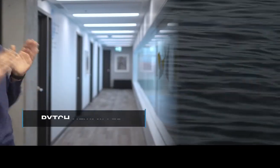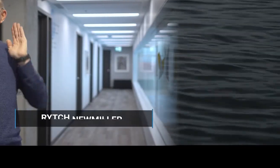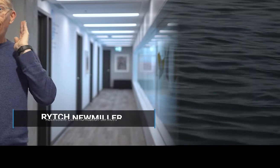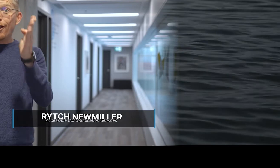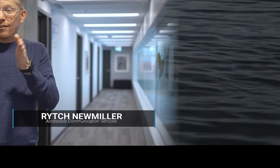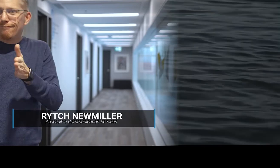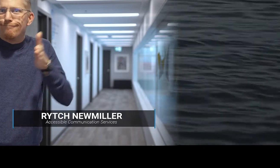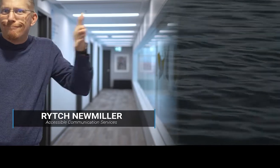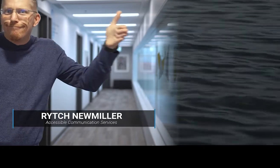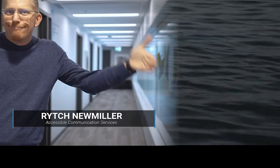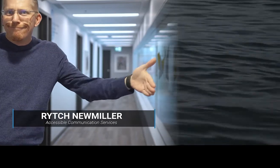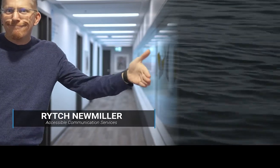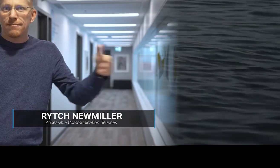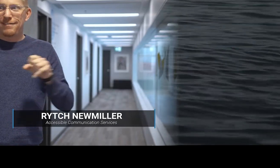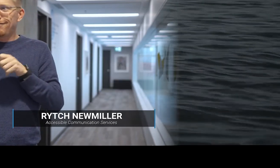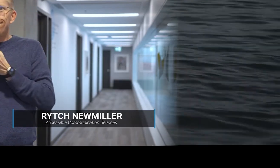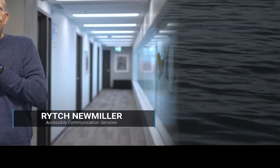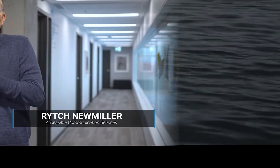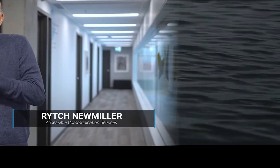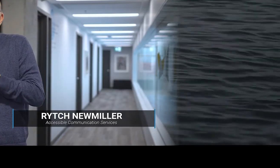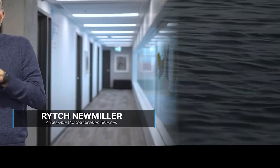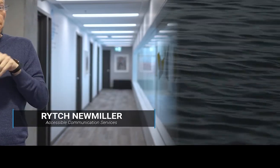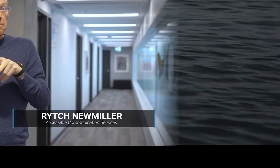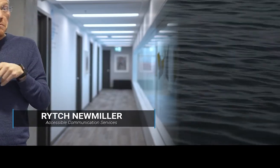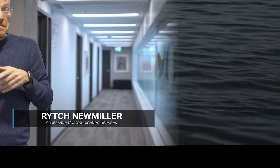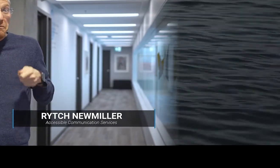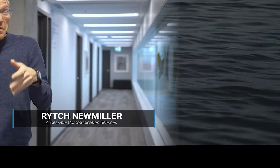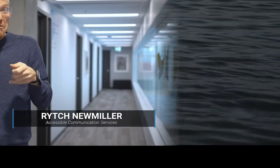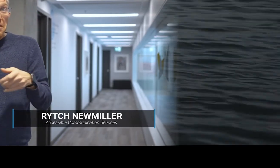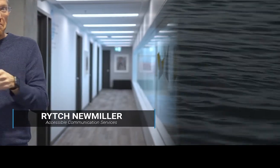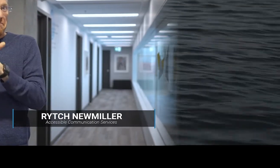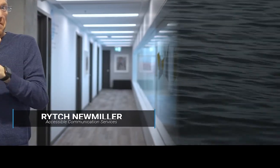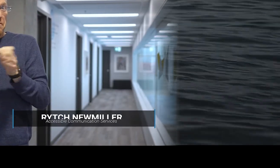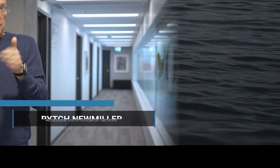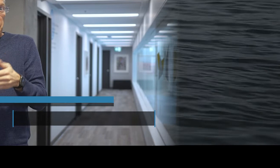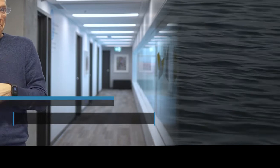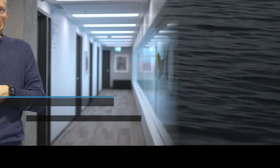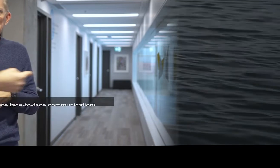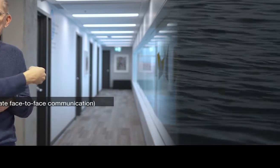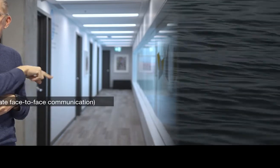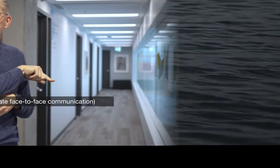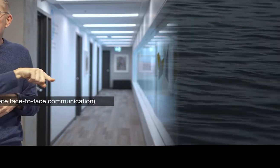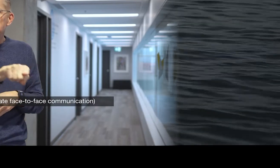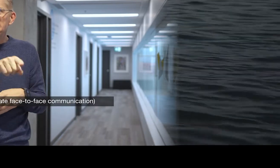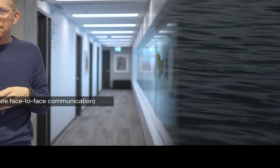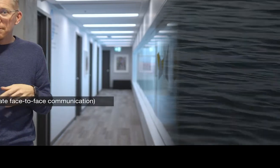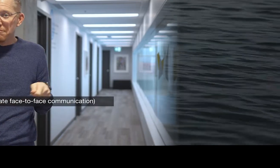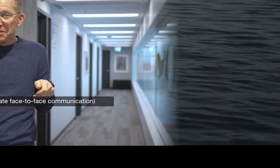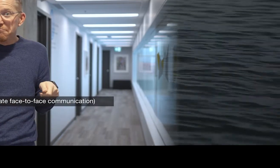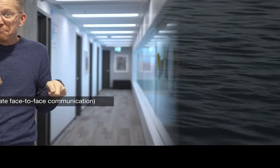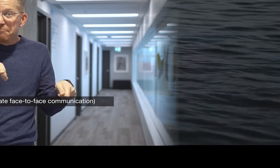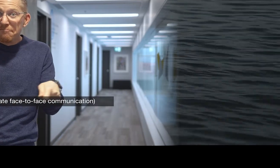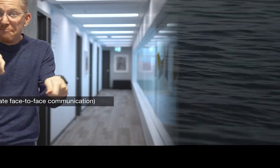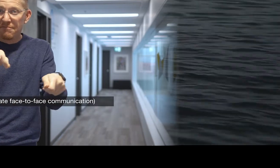The hallways were also designed to be wider, which is great because it allows two people to be able to hold a conversation as they walk next to